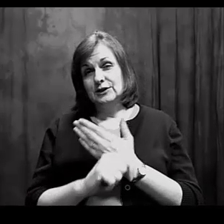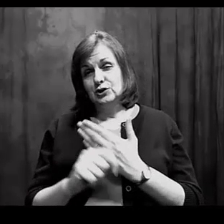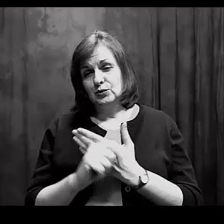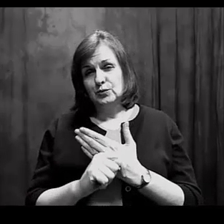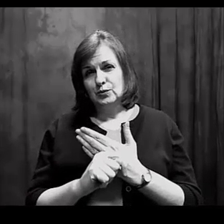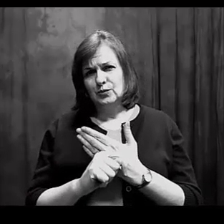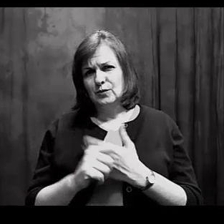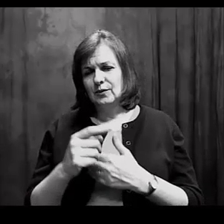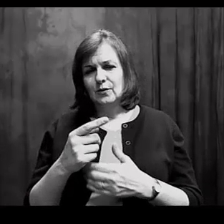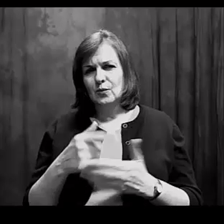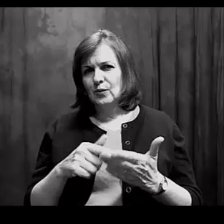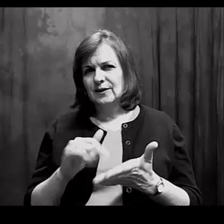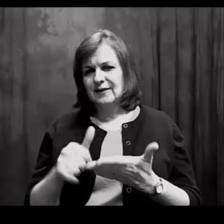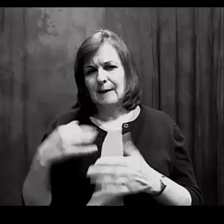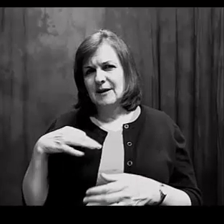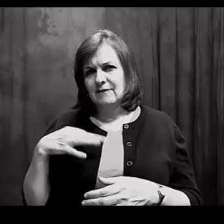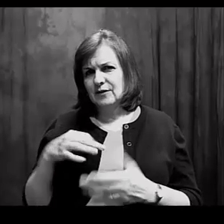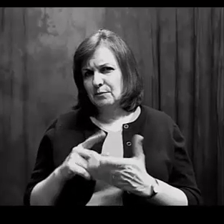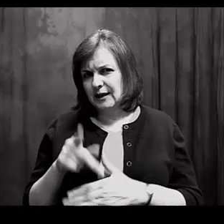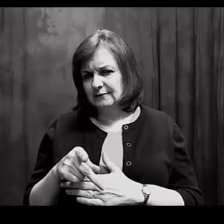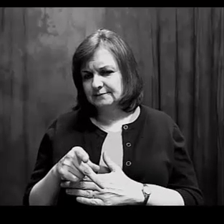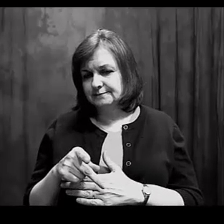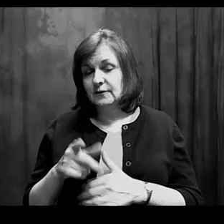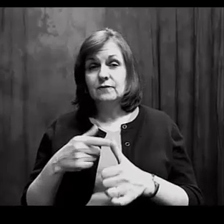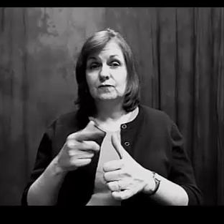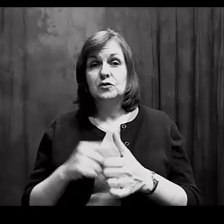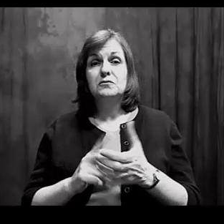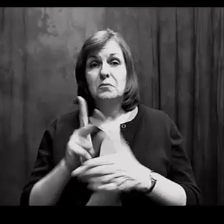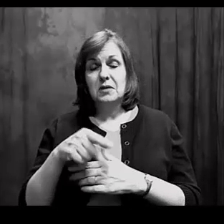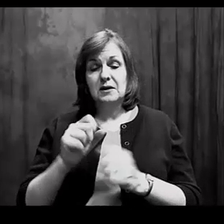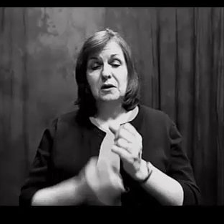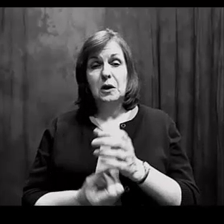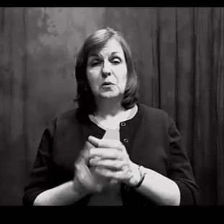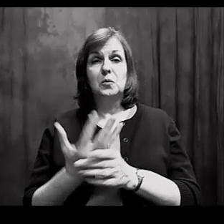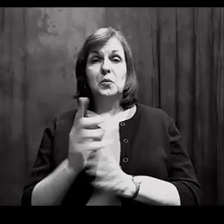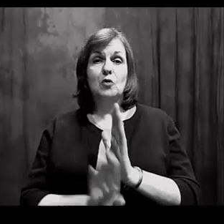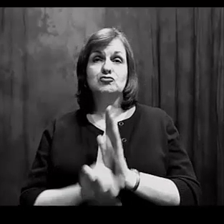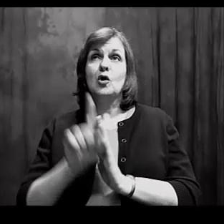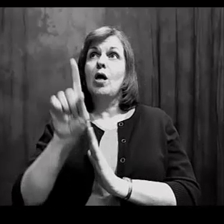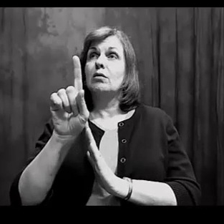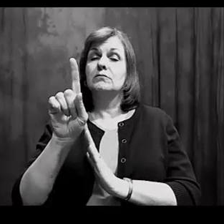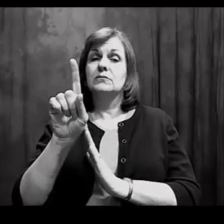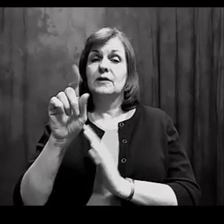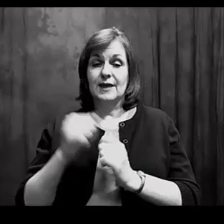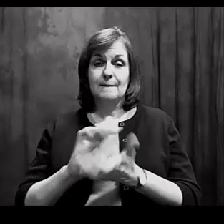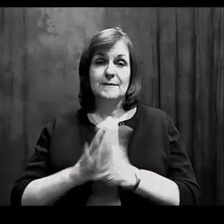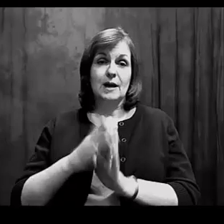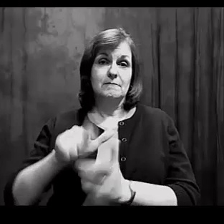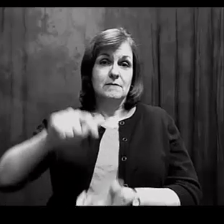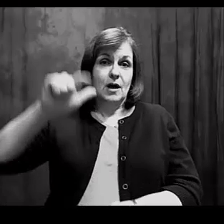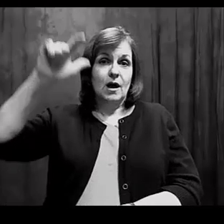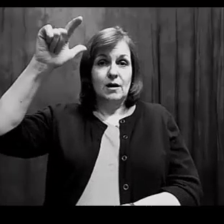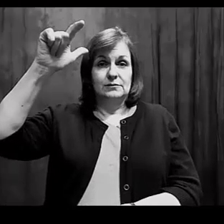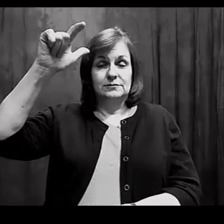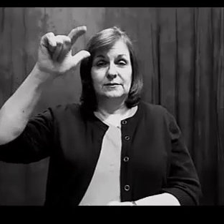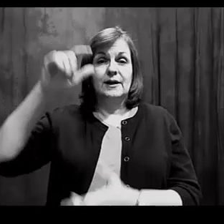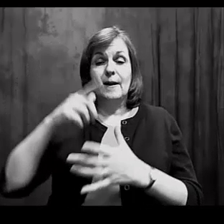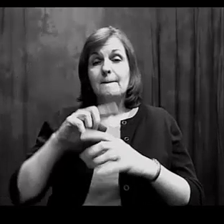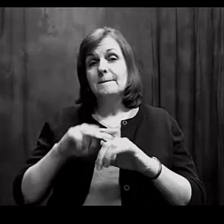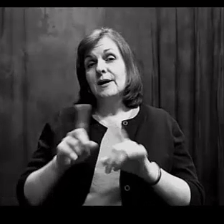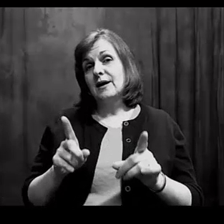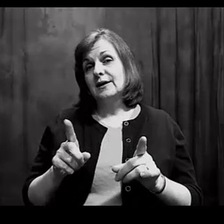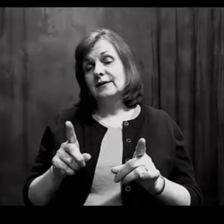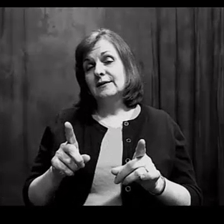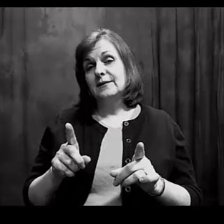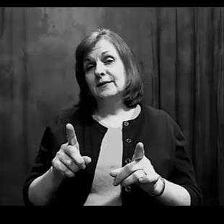is to add vascular tissue. What is this going to allow? It allows the plant to be taller,